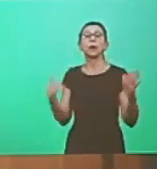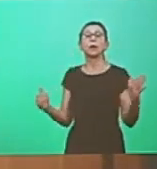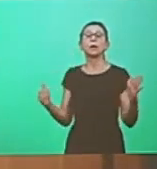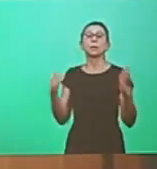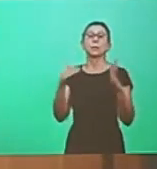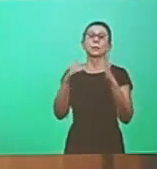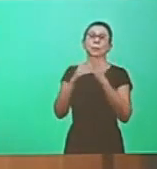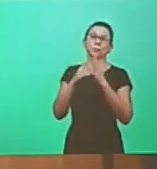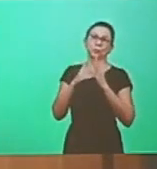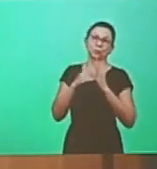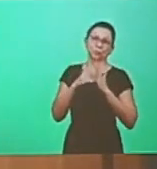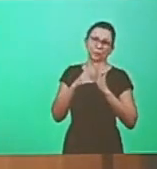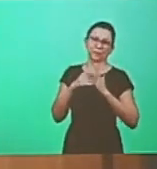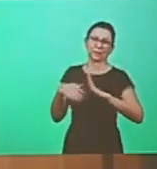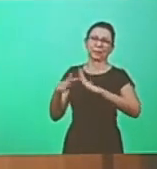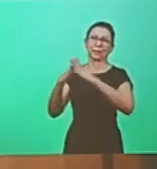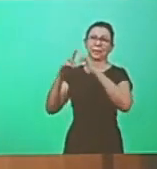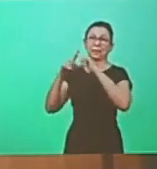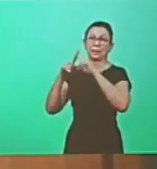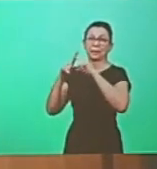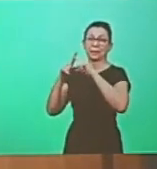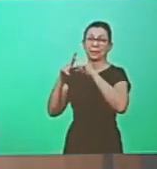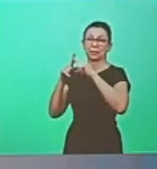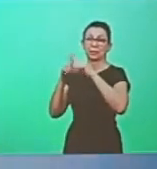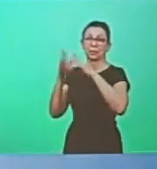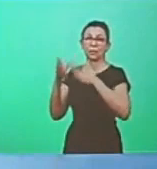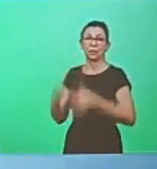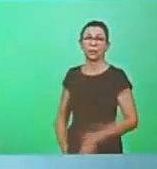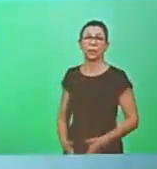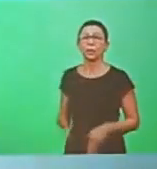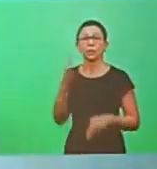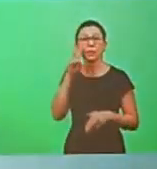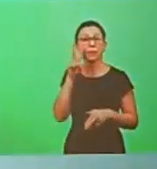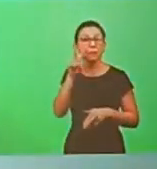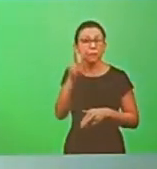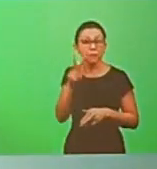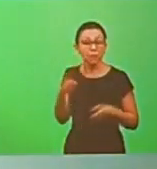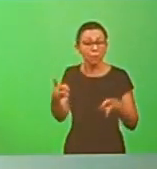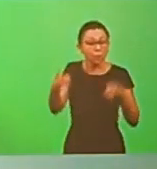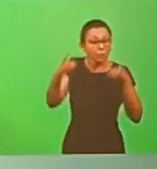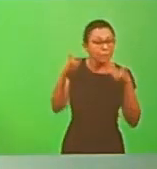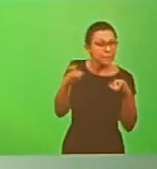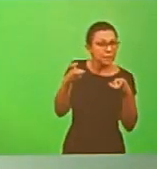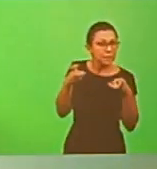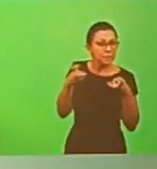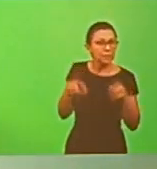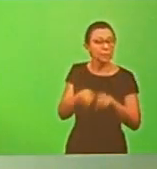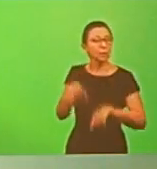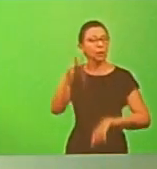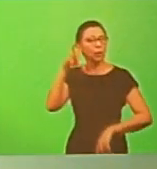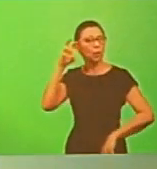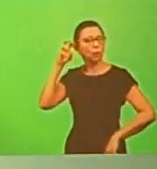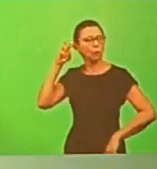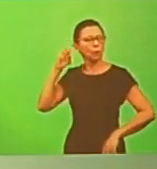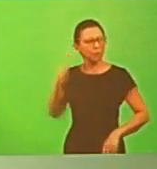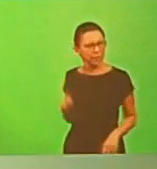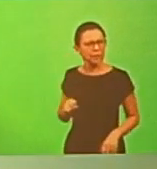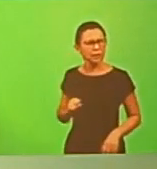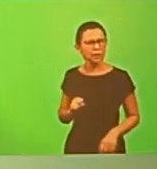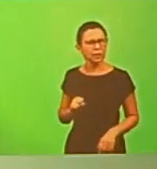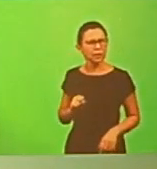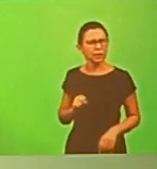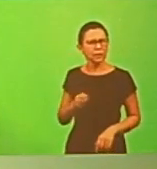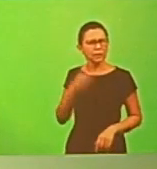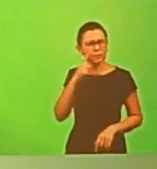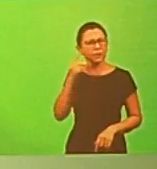The fourth trumpet is the last trumpet that the church would be here for. The church is going to